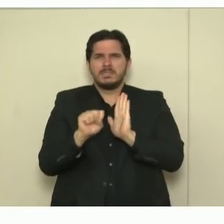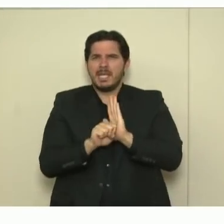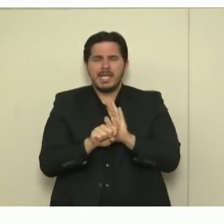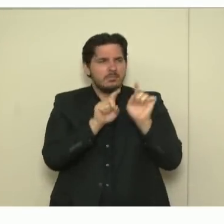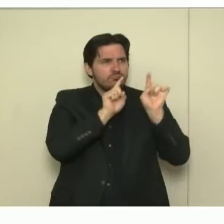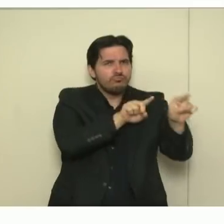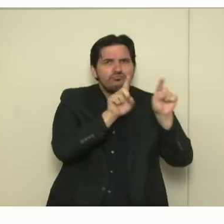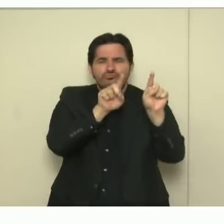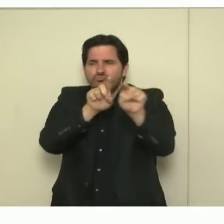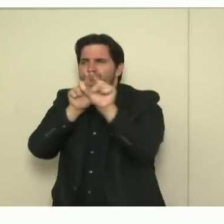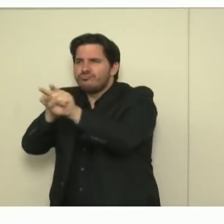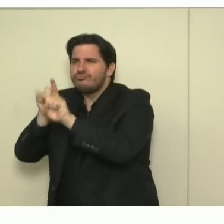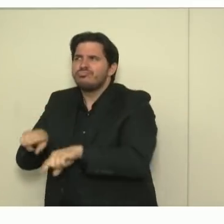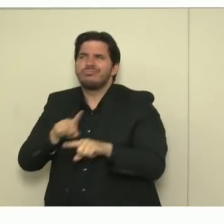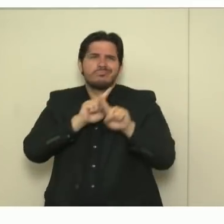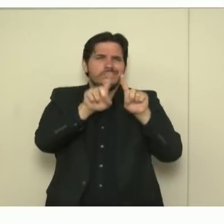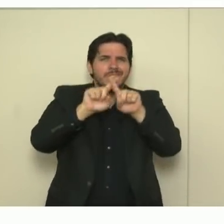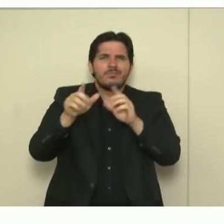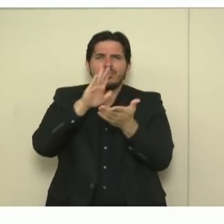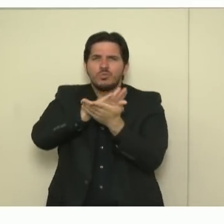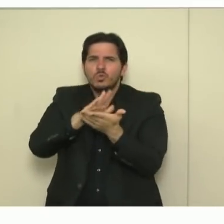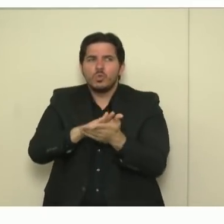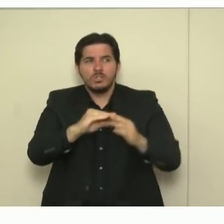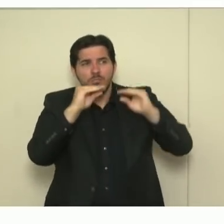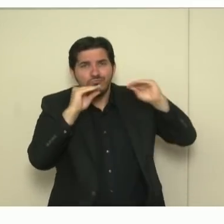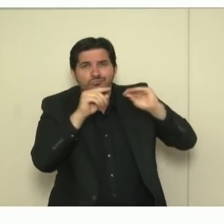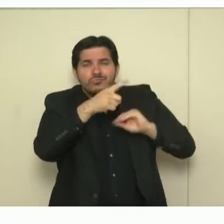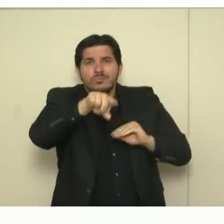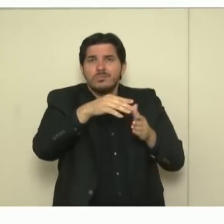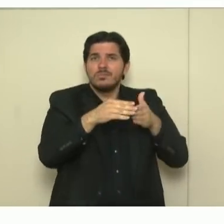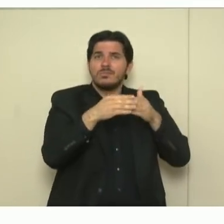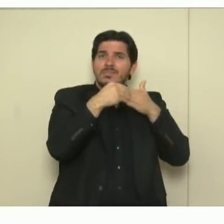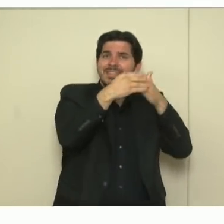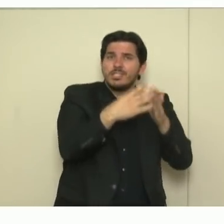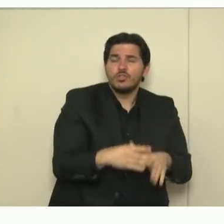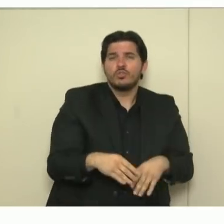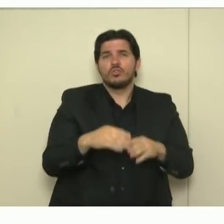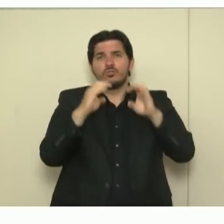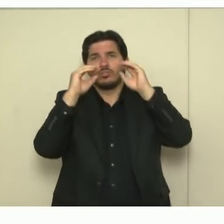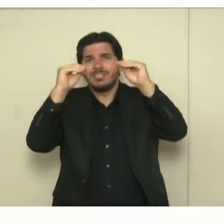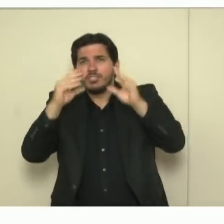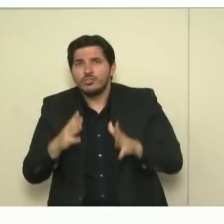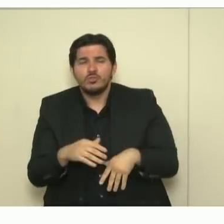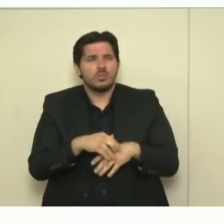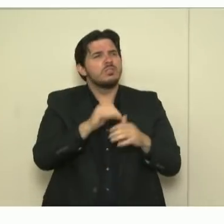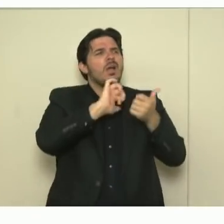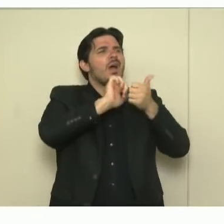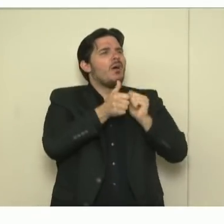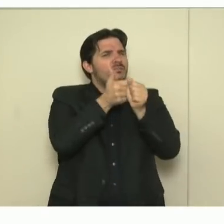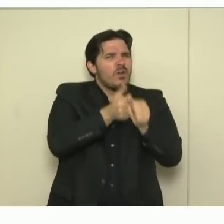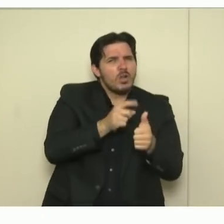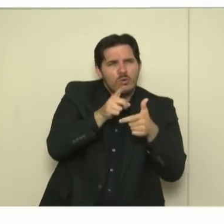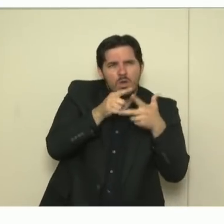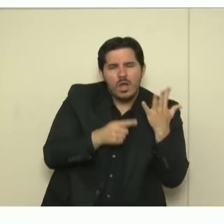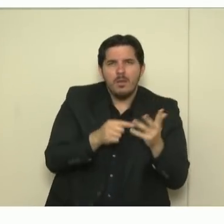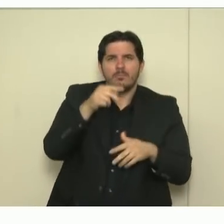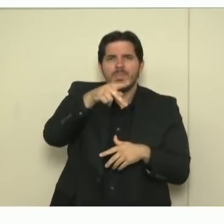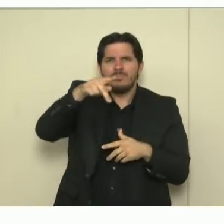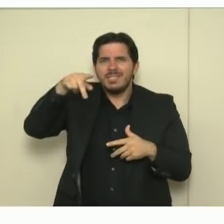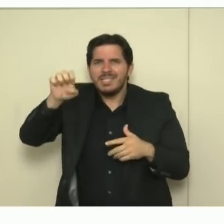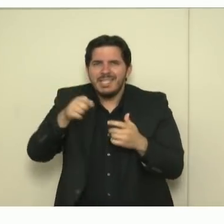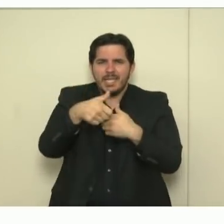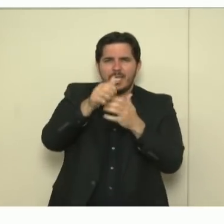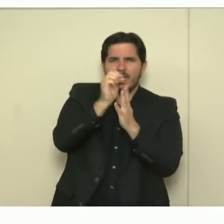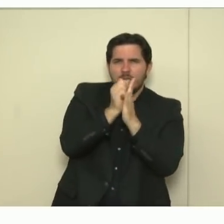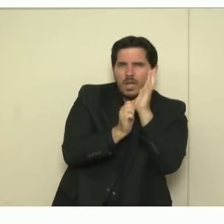and disposal, being able to provide guidance and support around the social distancing requirements and being able to give